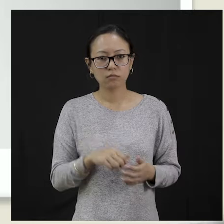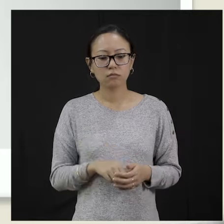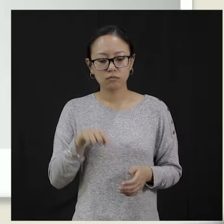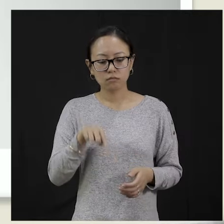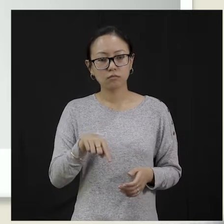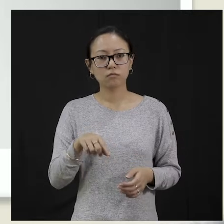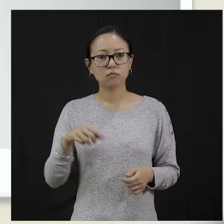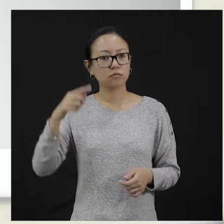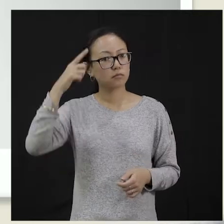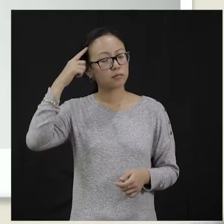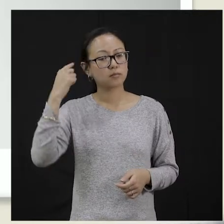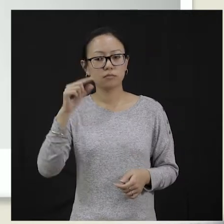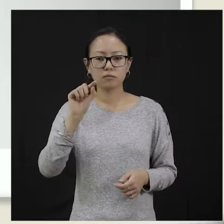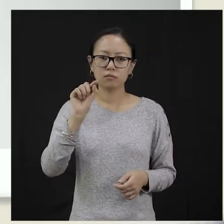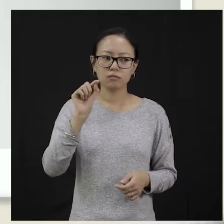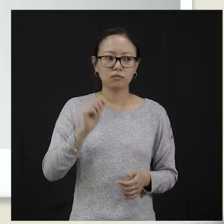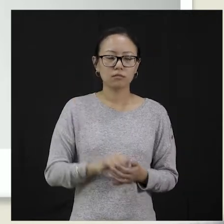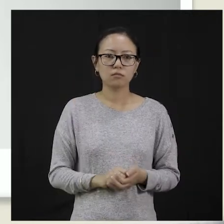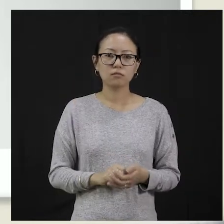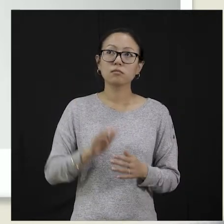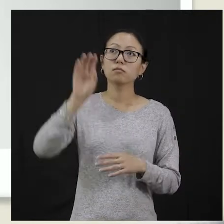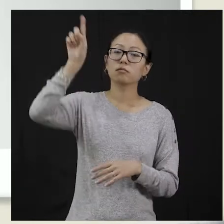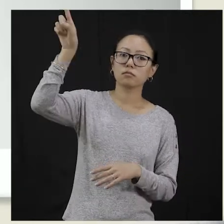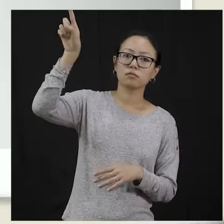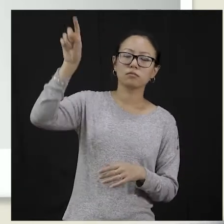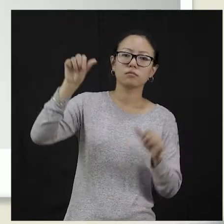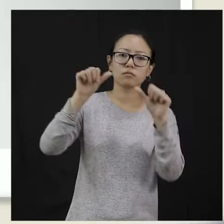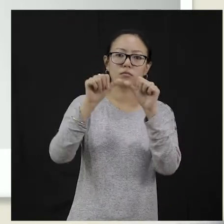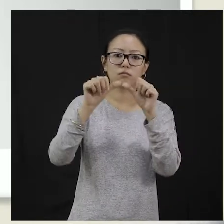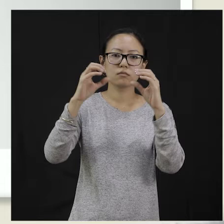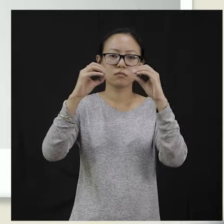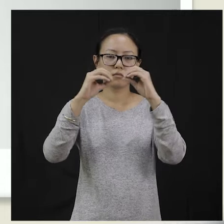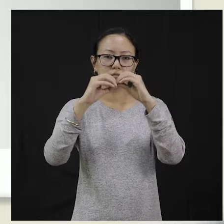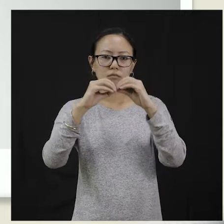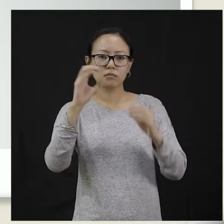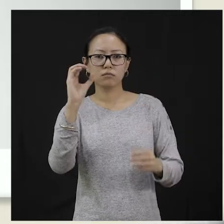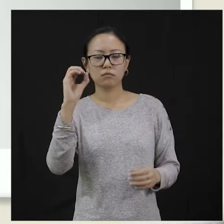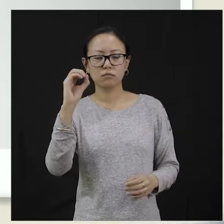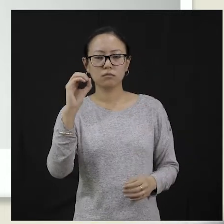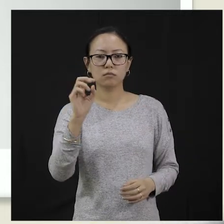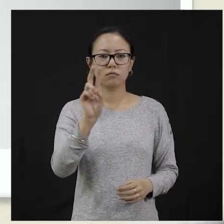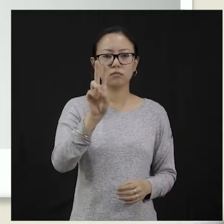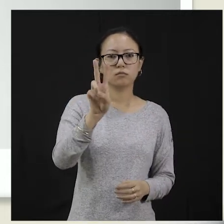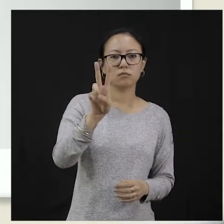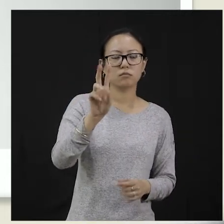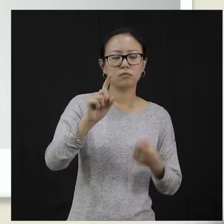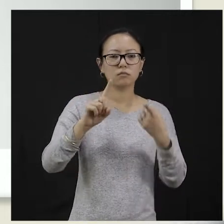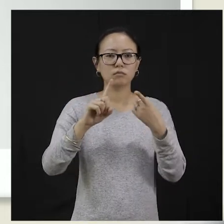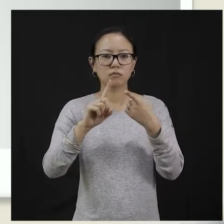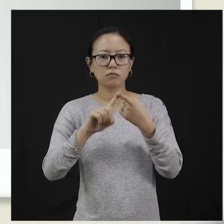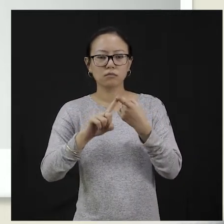below. Above, below. Then what's the spelling of above? A, B,